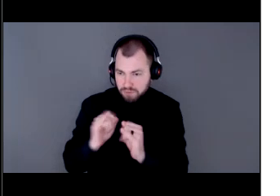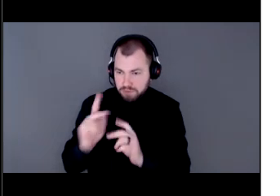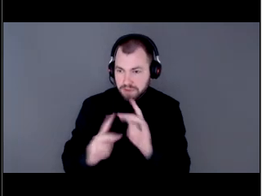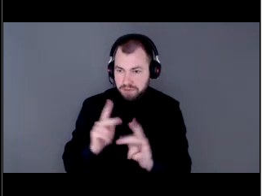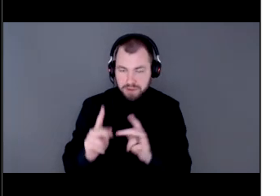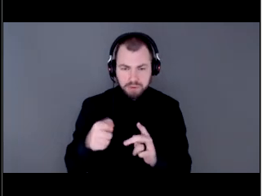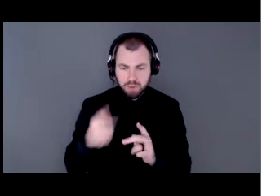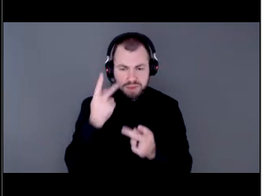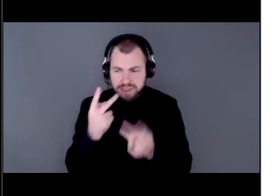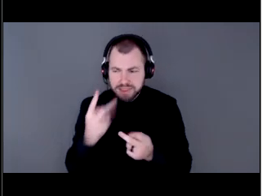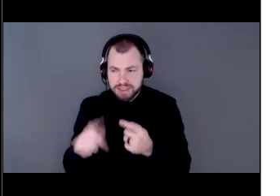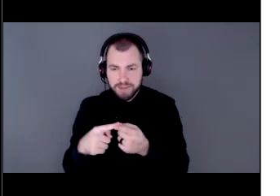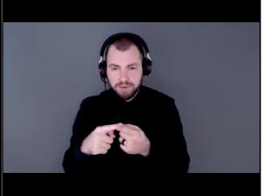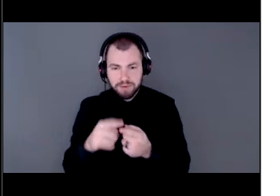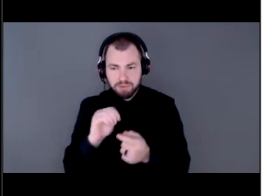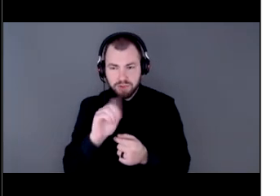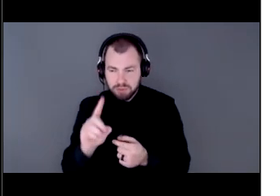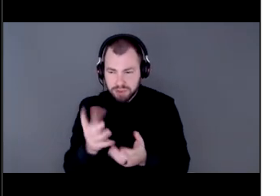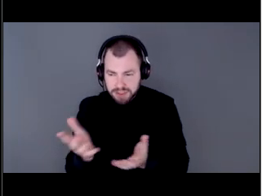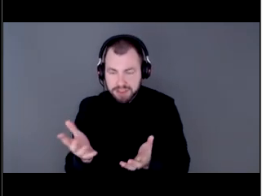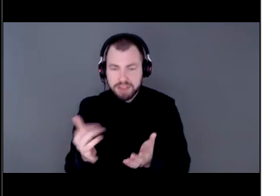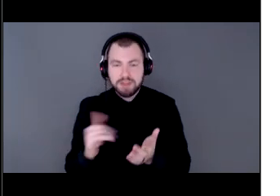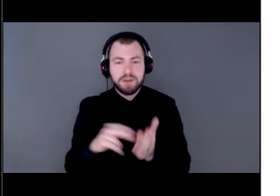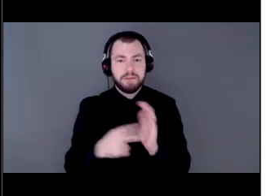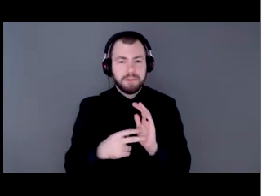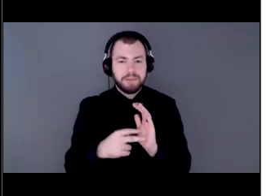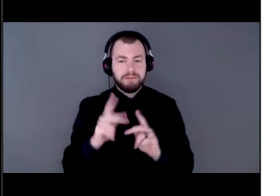seeing about marine debris. So that means people are collecting it from the